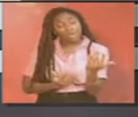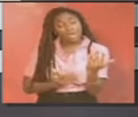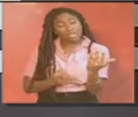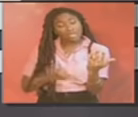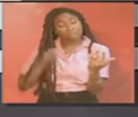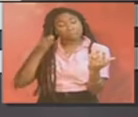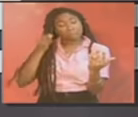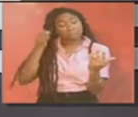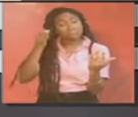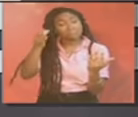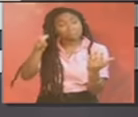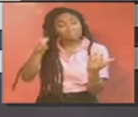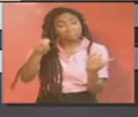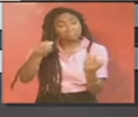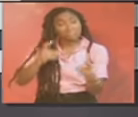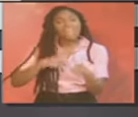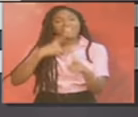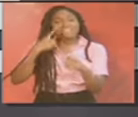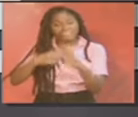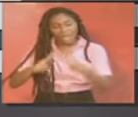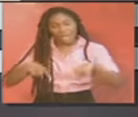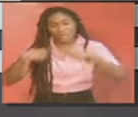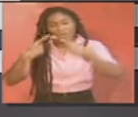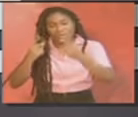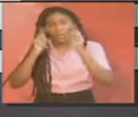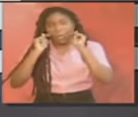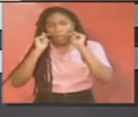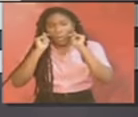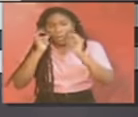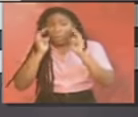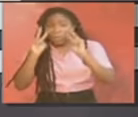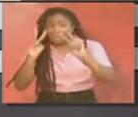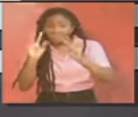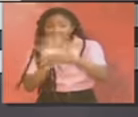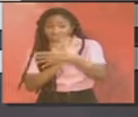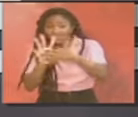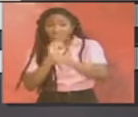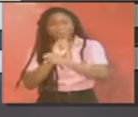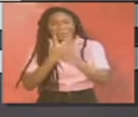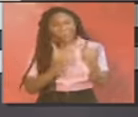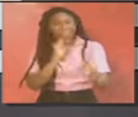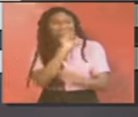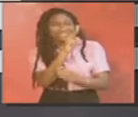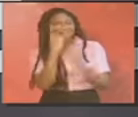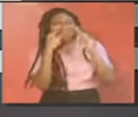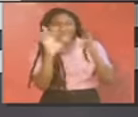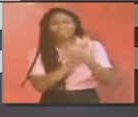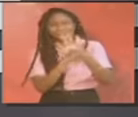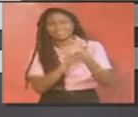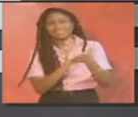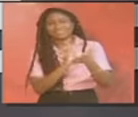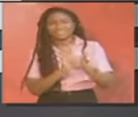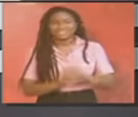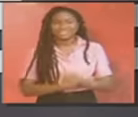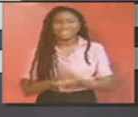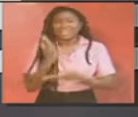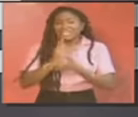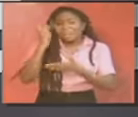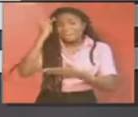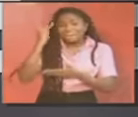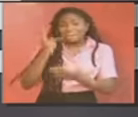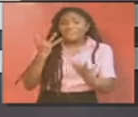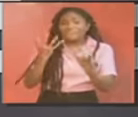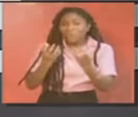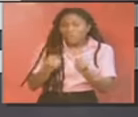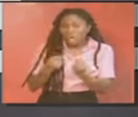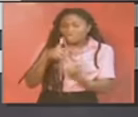date. So parents, we want to do things with our children and our loved ones that will keep us connected